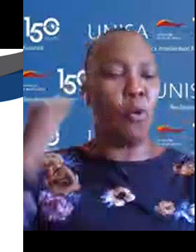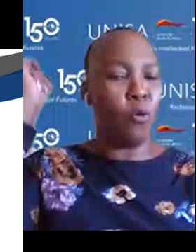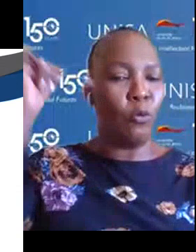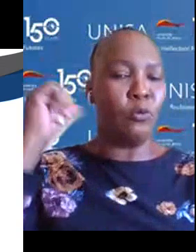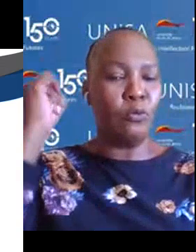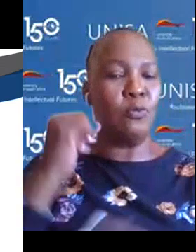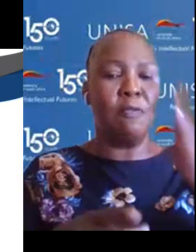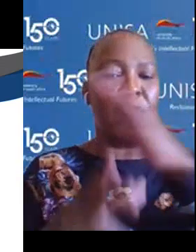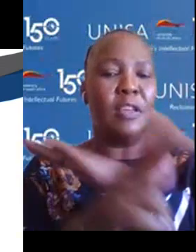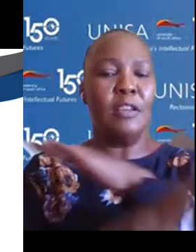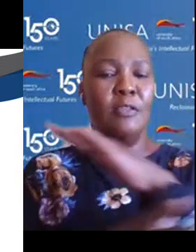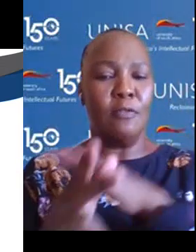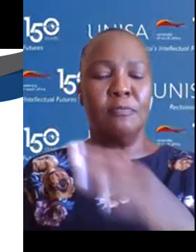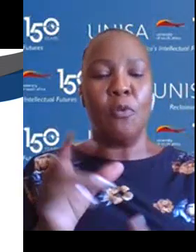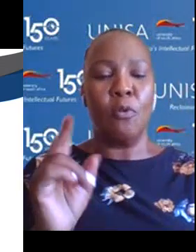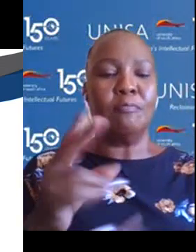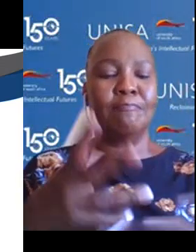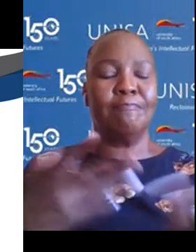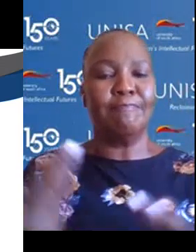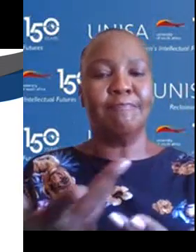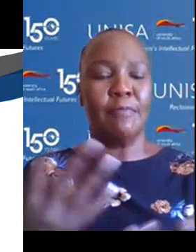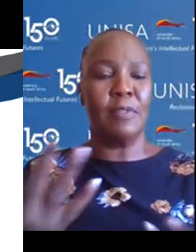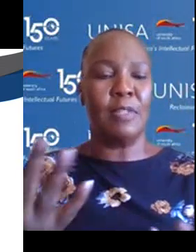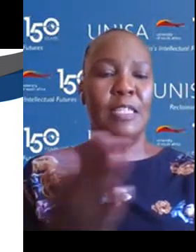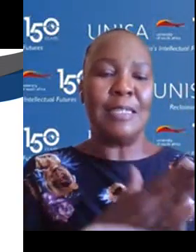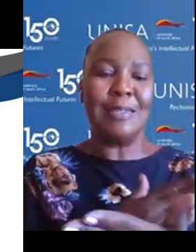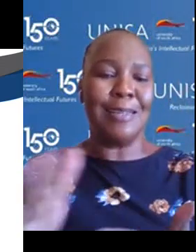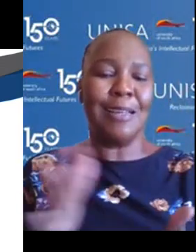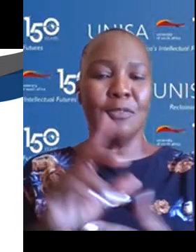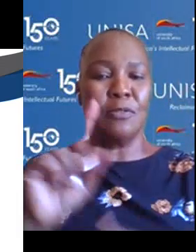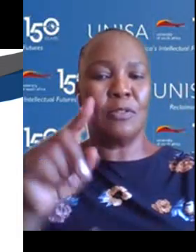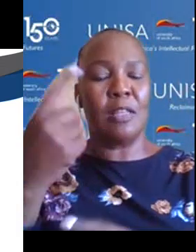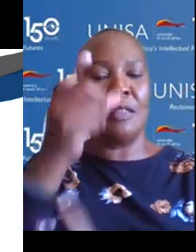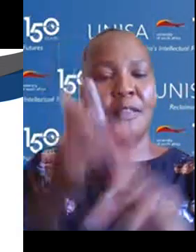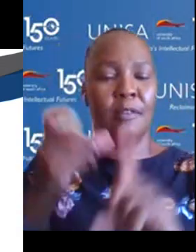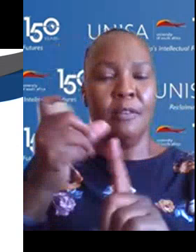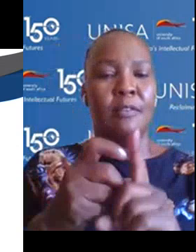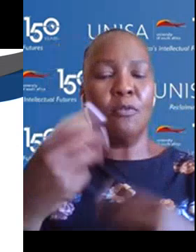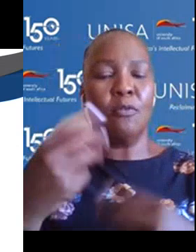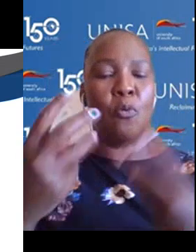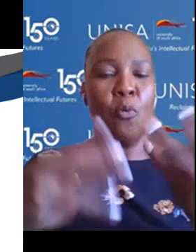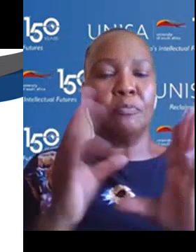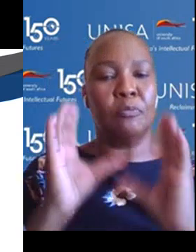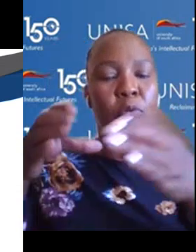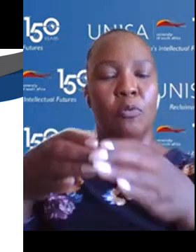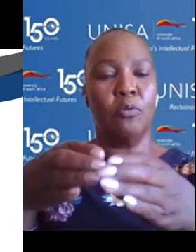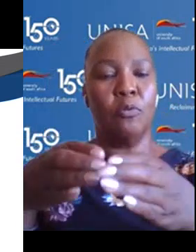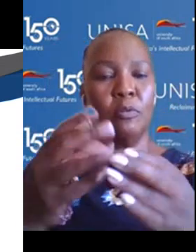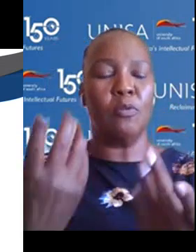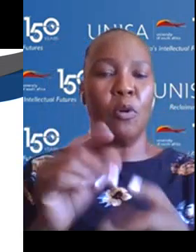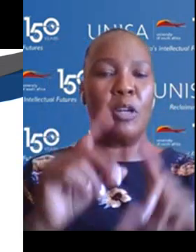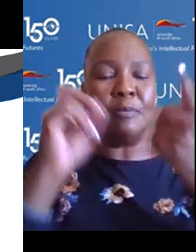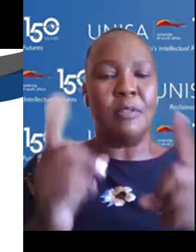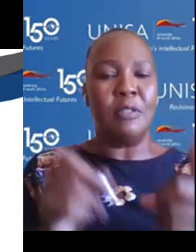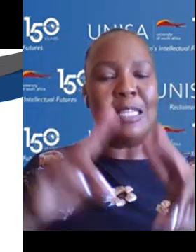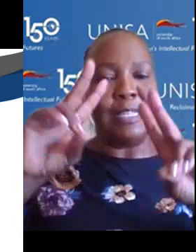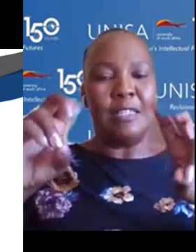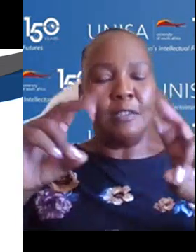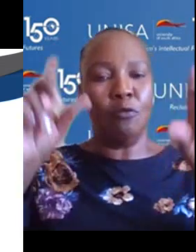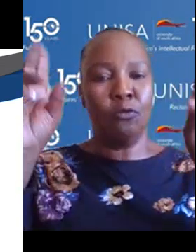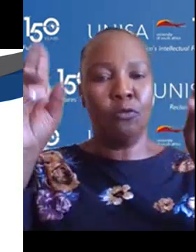files. And as always, as we mentioned, you can share this with somebody else. So maybe you're working in a group on a specific research